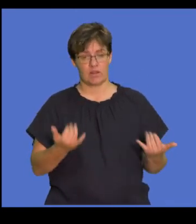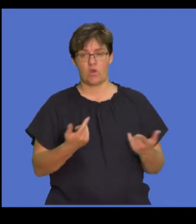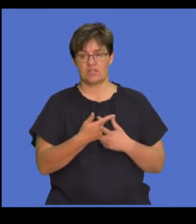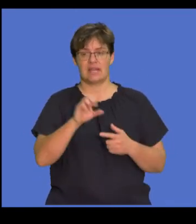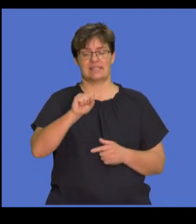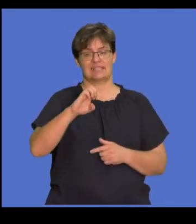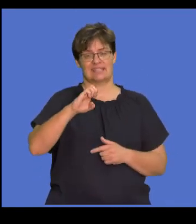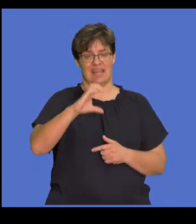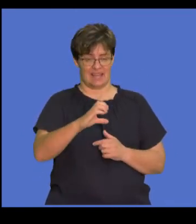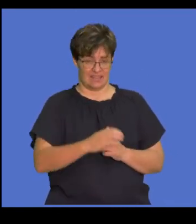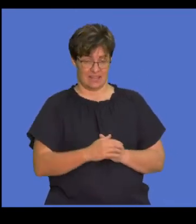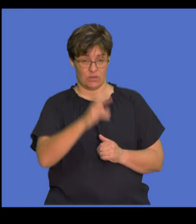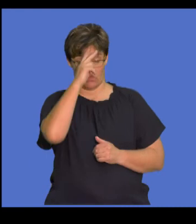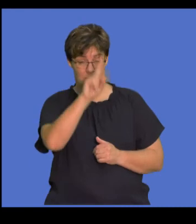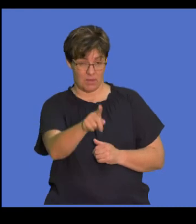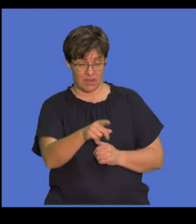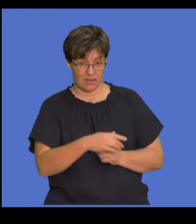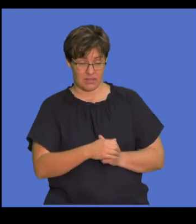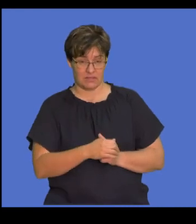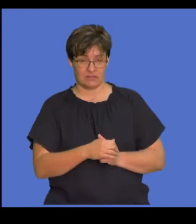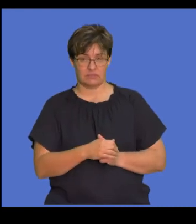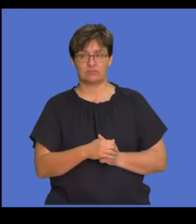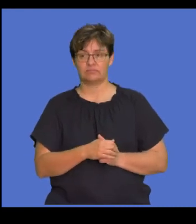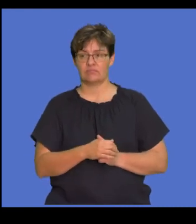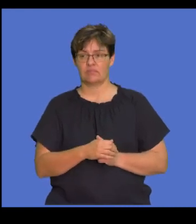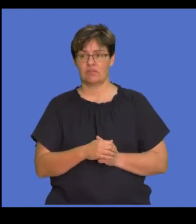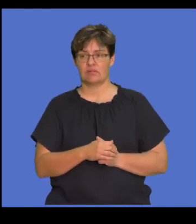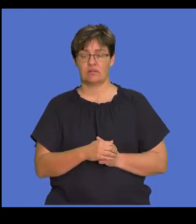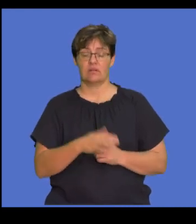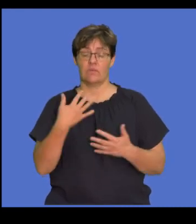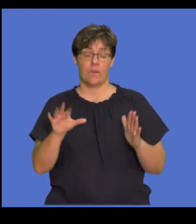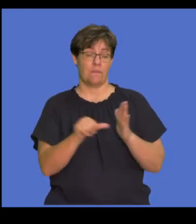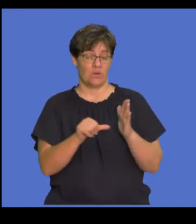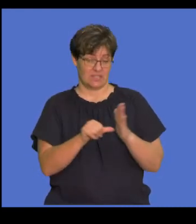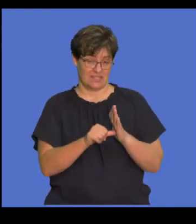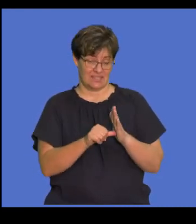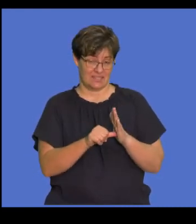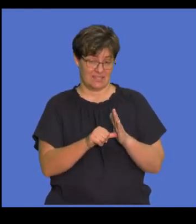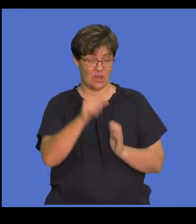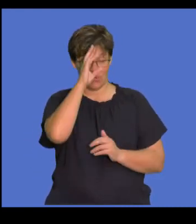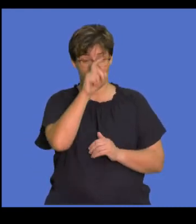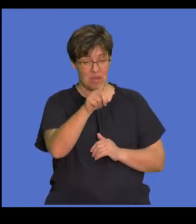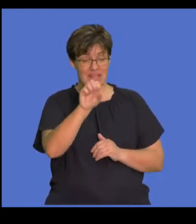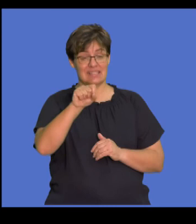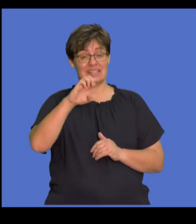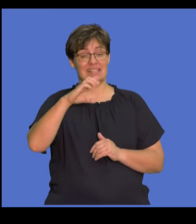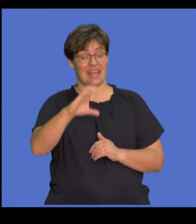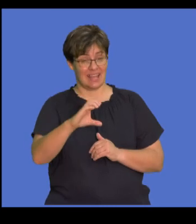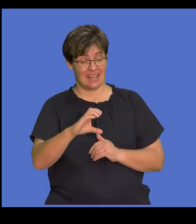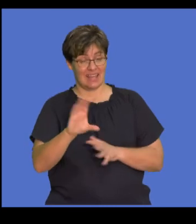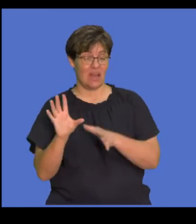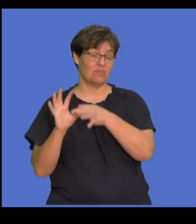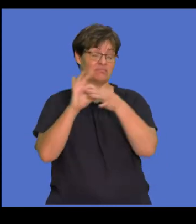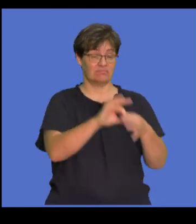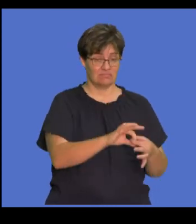is, if now it's sec, remember sec, just gonna do this for you. Important, remember